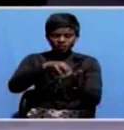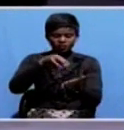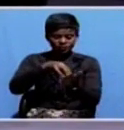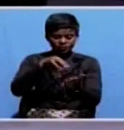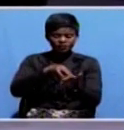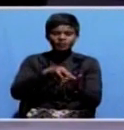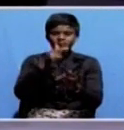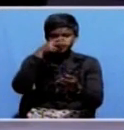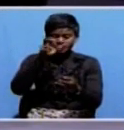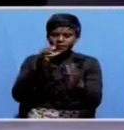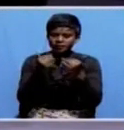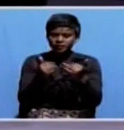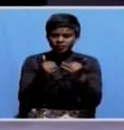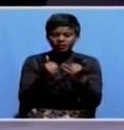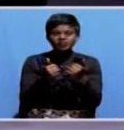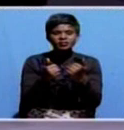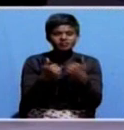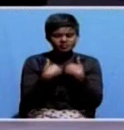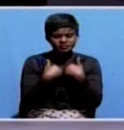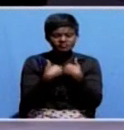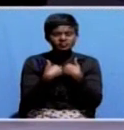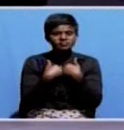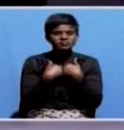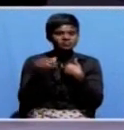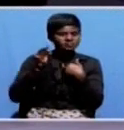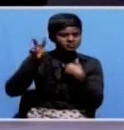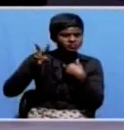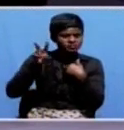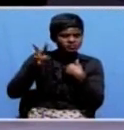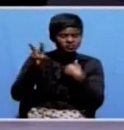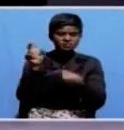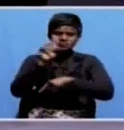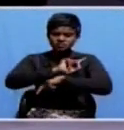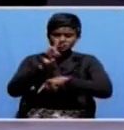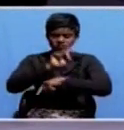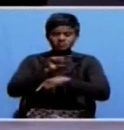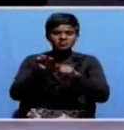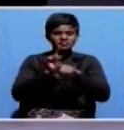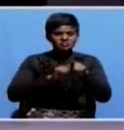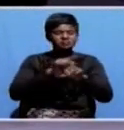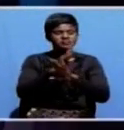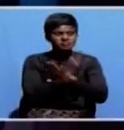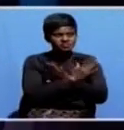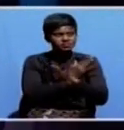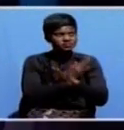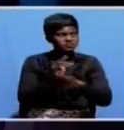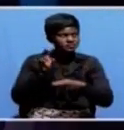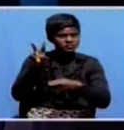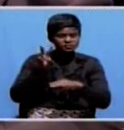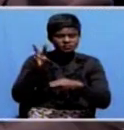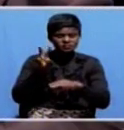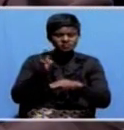of corruption after post-UNIP era than before? No. The UNIP era, you